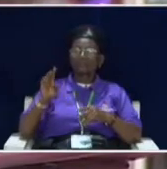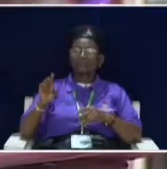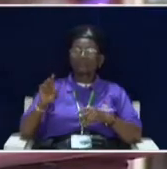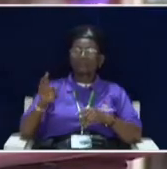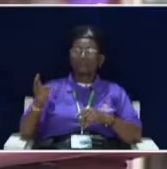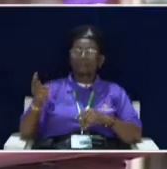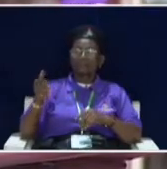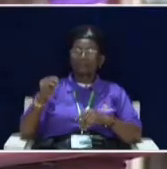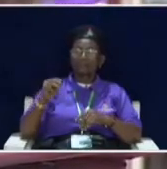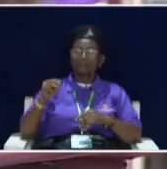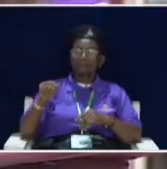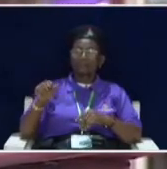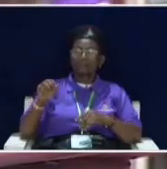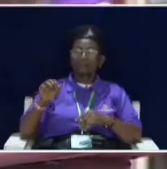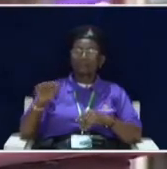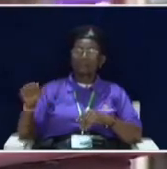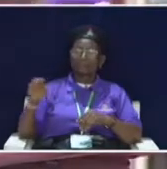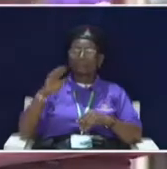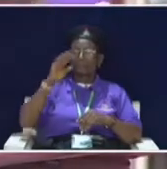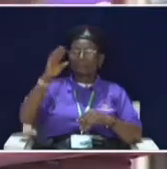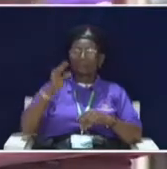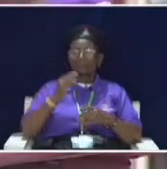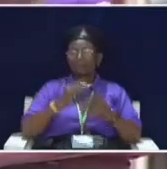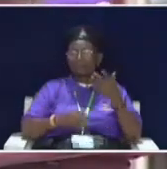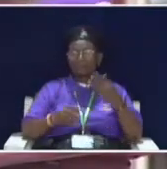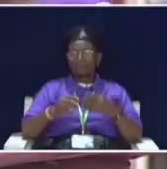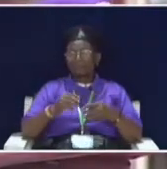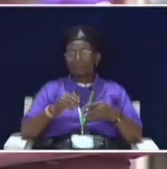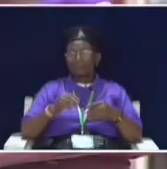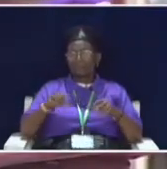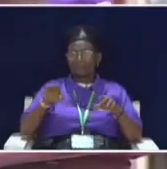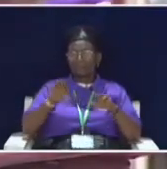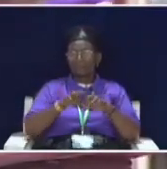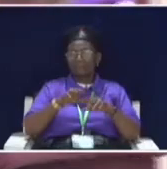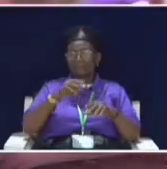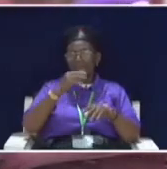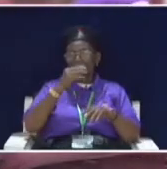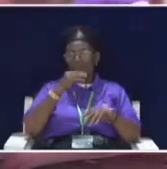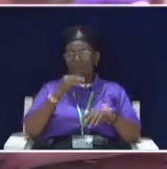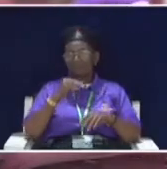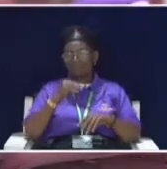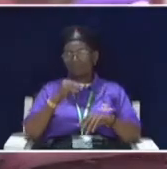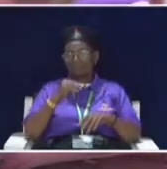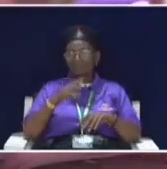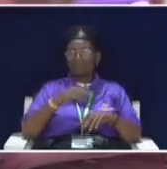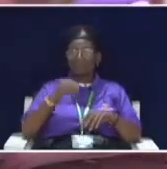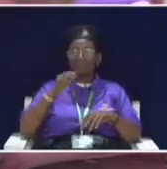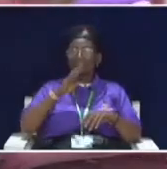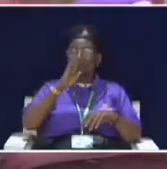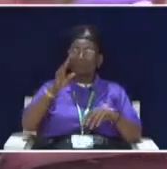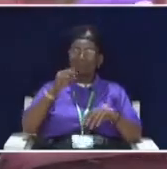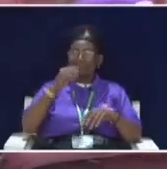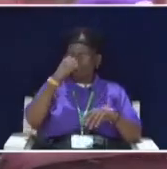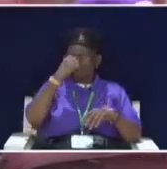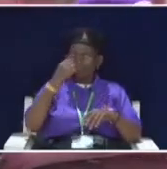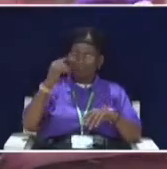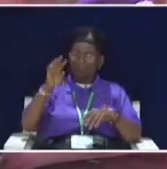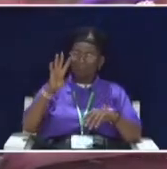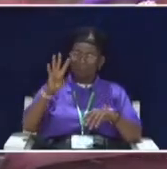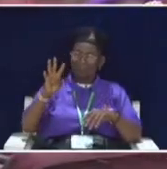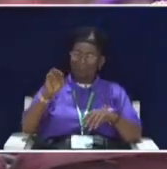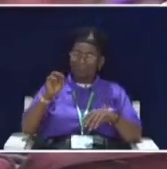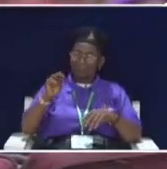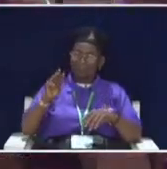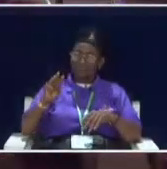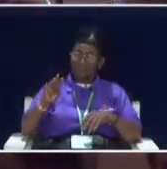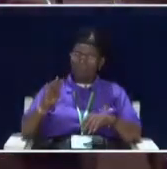man who was born blind. Eni kan be ti abi ni afoju. I've been blind for 40 years. Oh, did you go to your doom lo fi